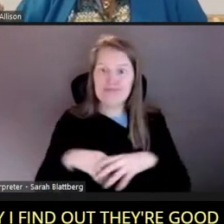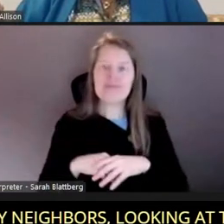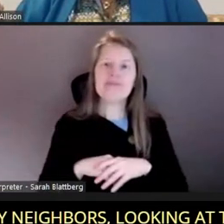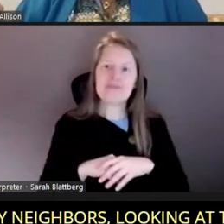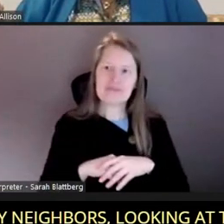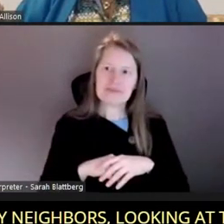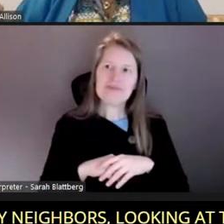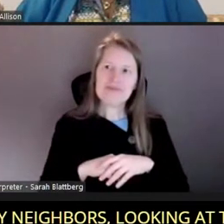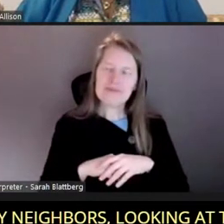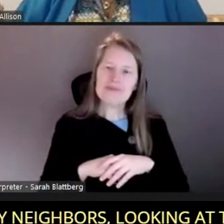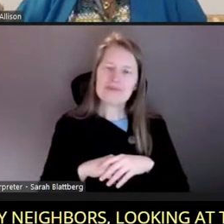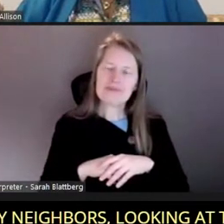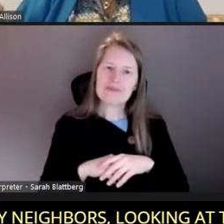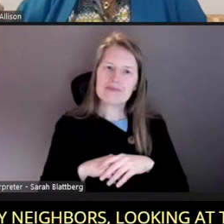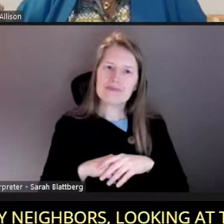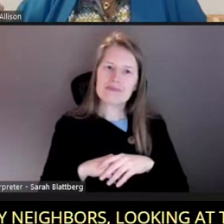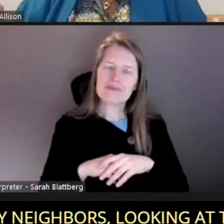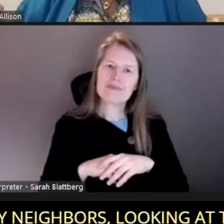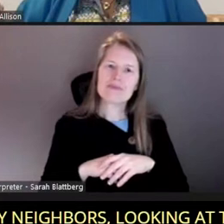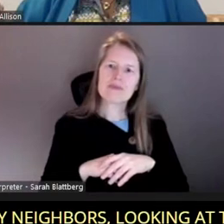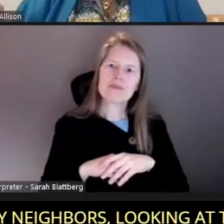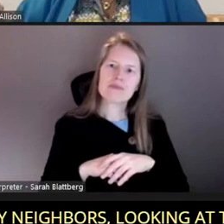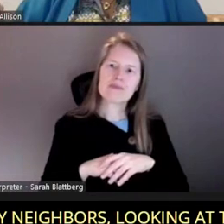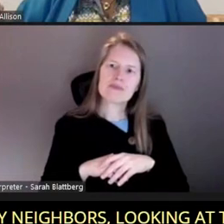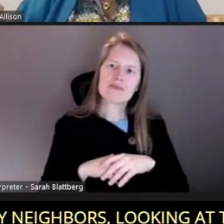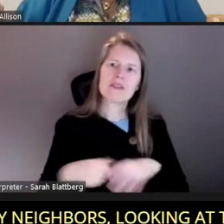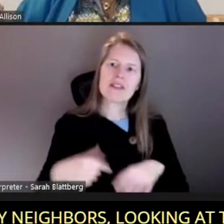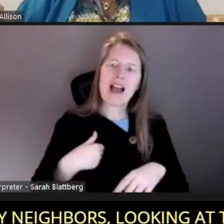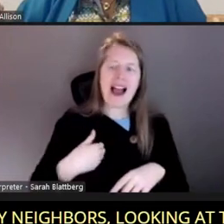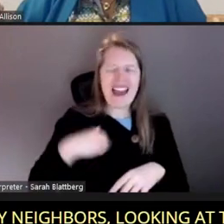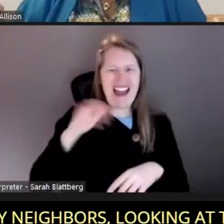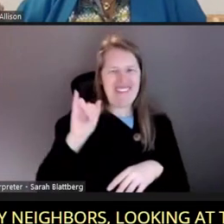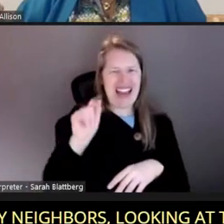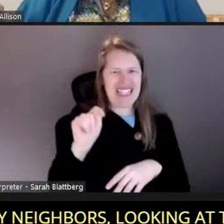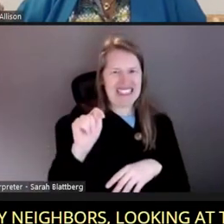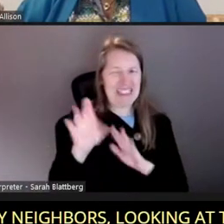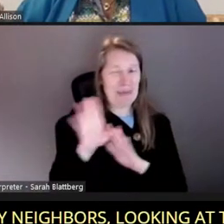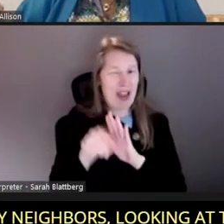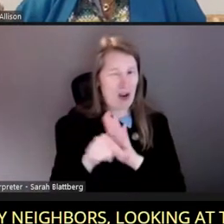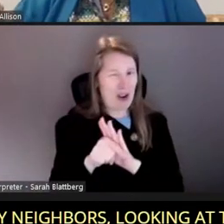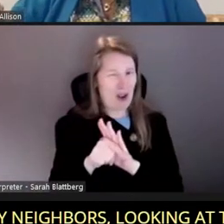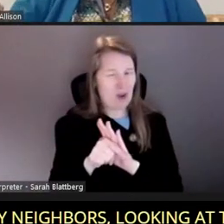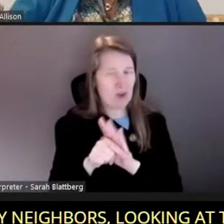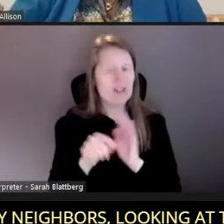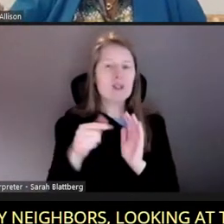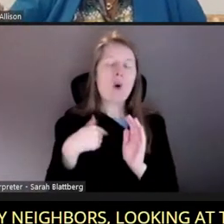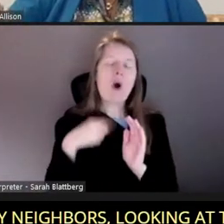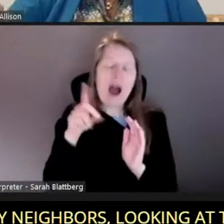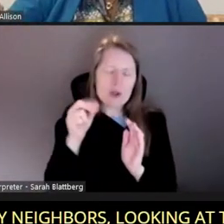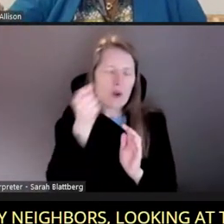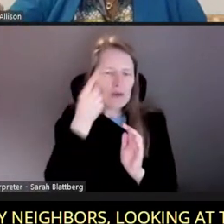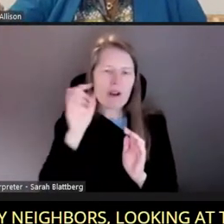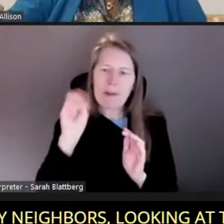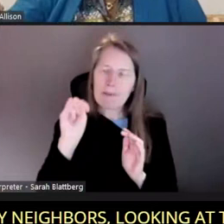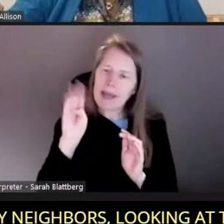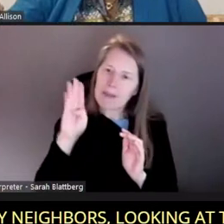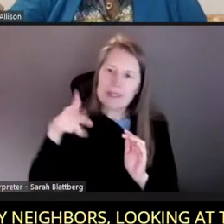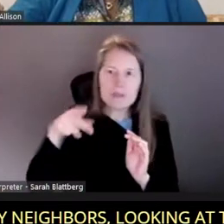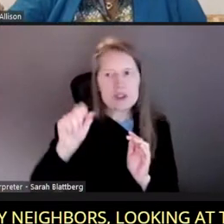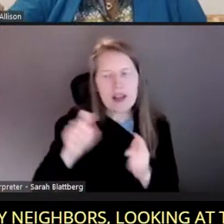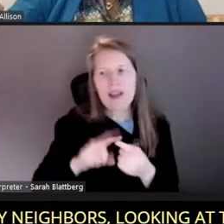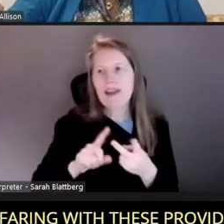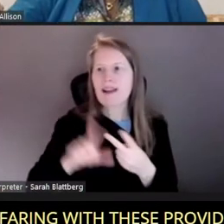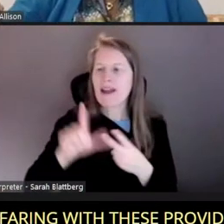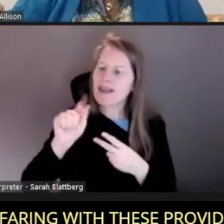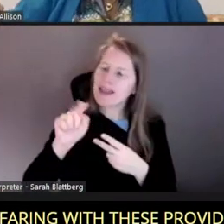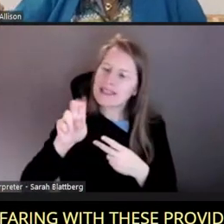about, and you know, I have an IT background, so I understand, you know, megabits per second and latency and all that stuff. But